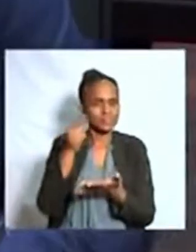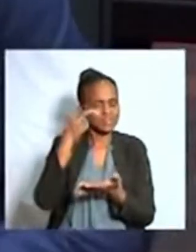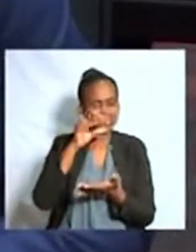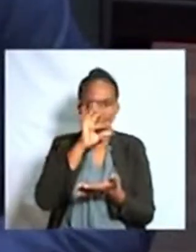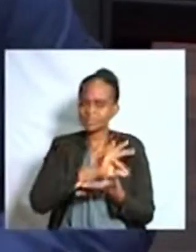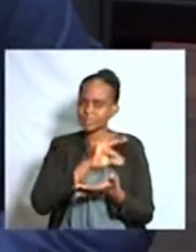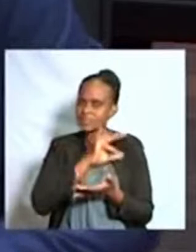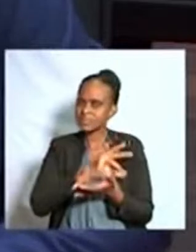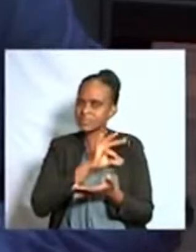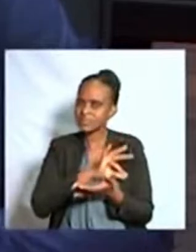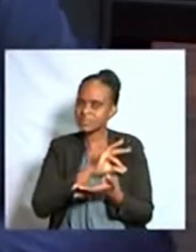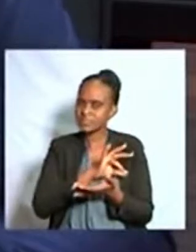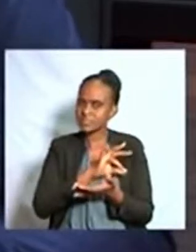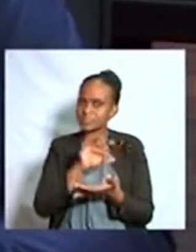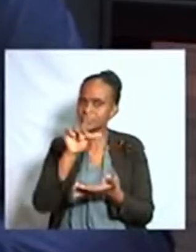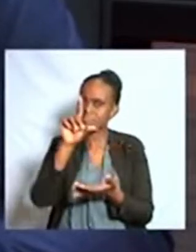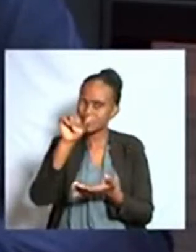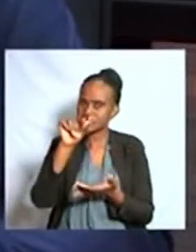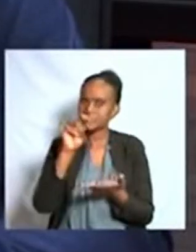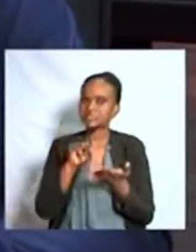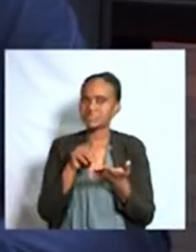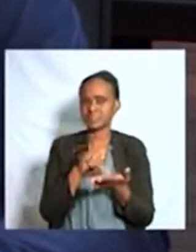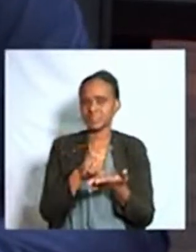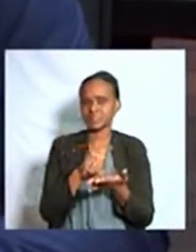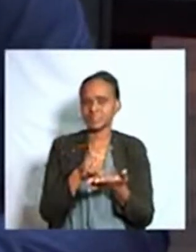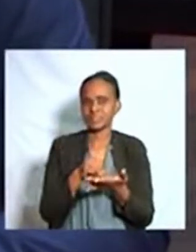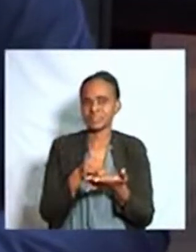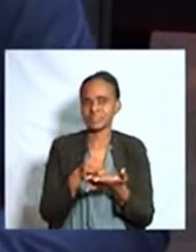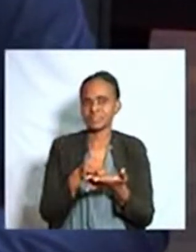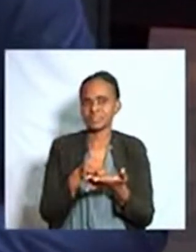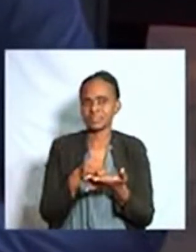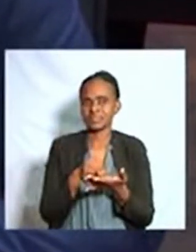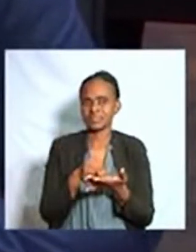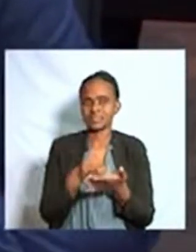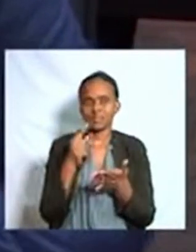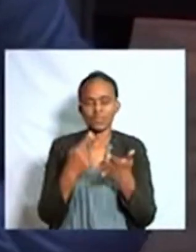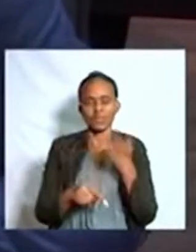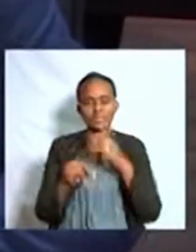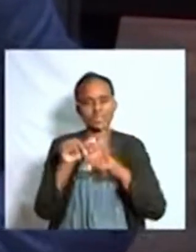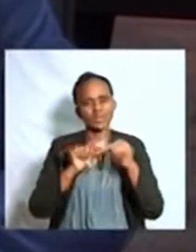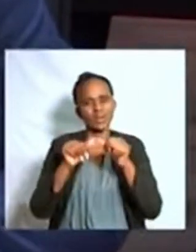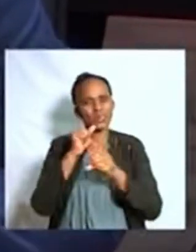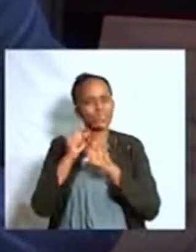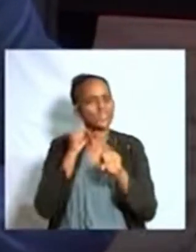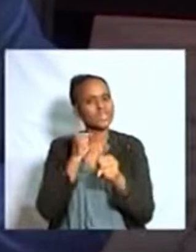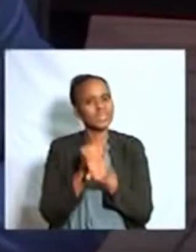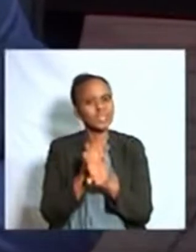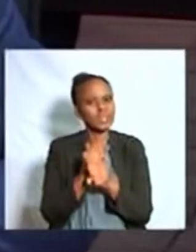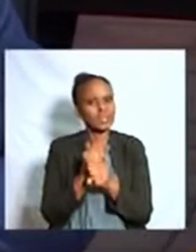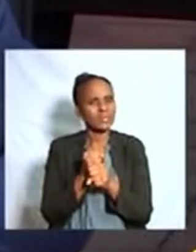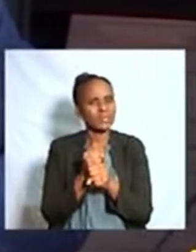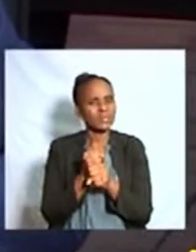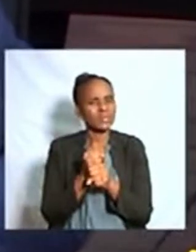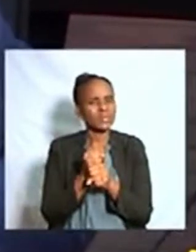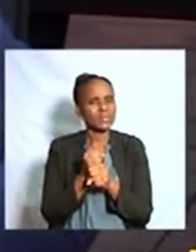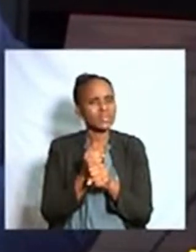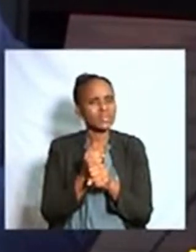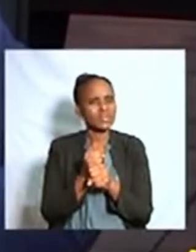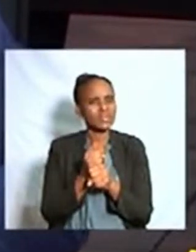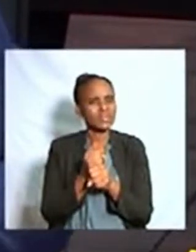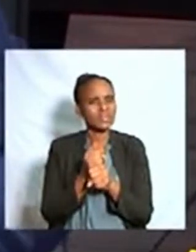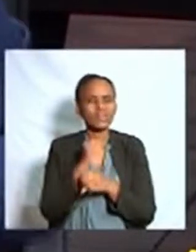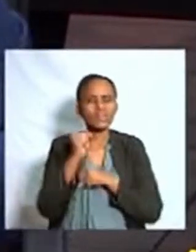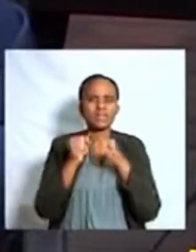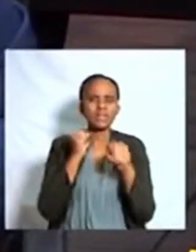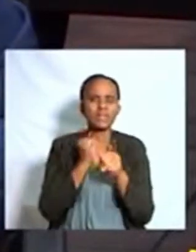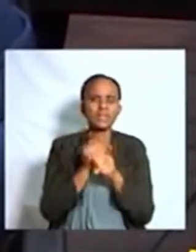at gross is at 20 million. How about the year in consideration? The year in